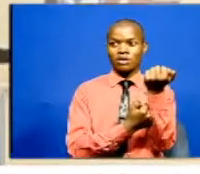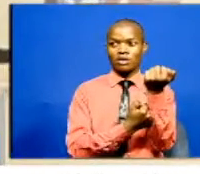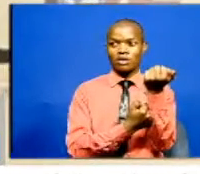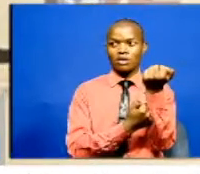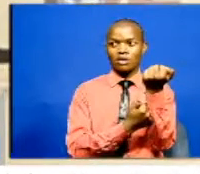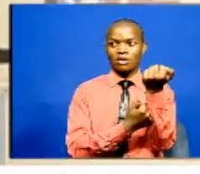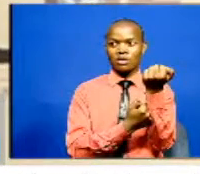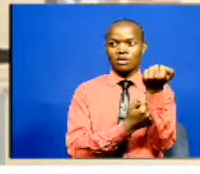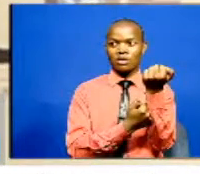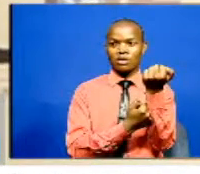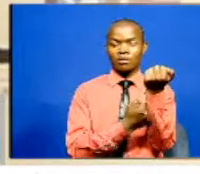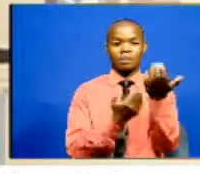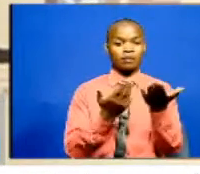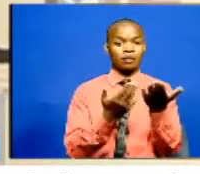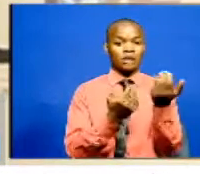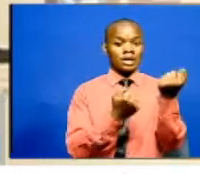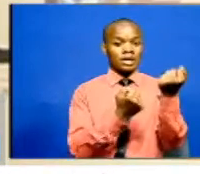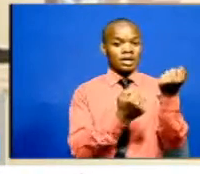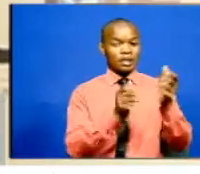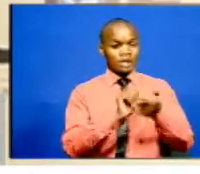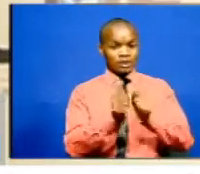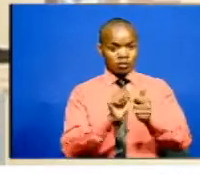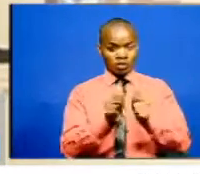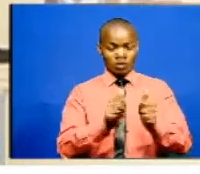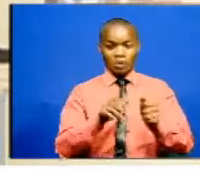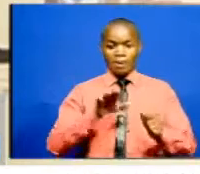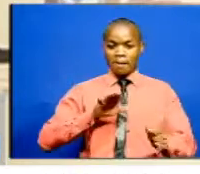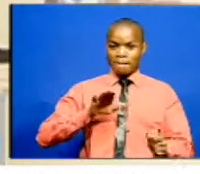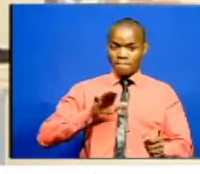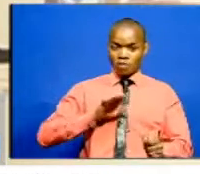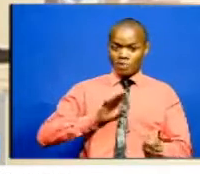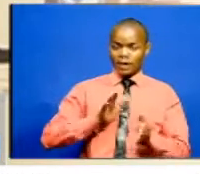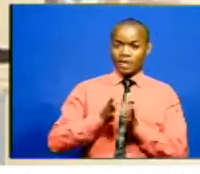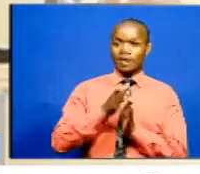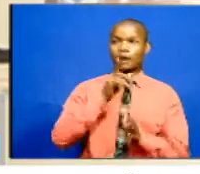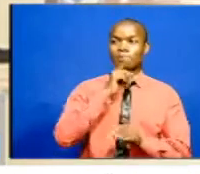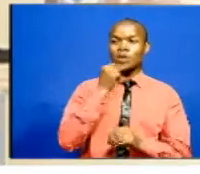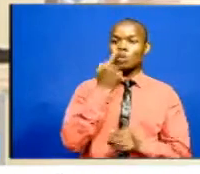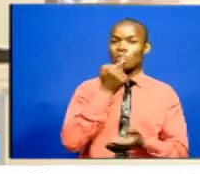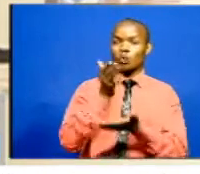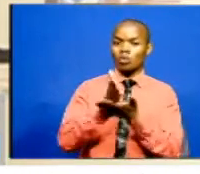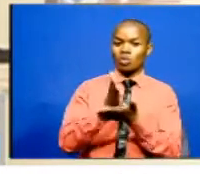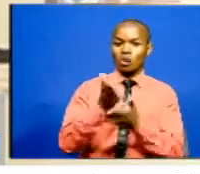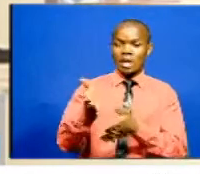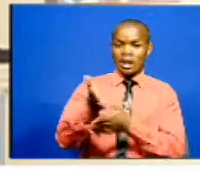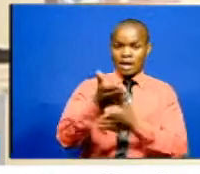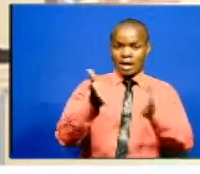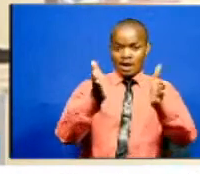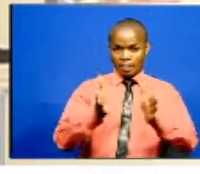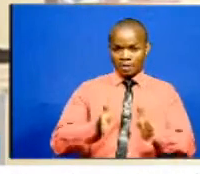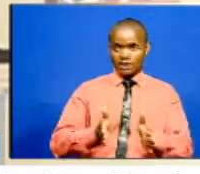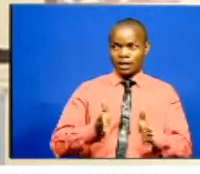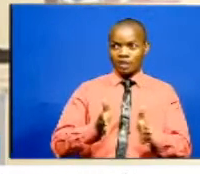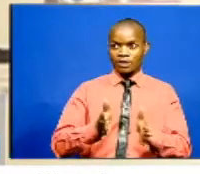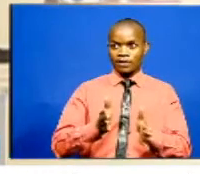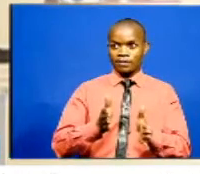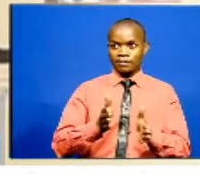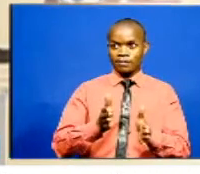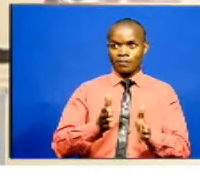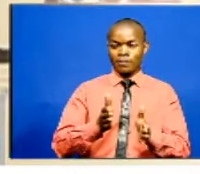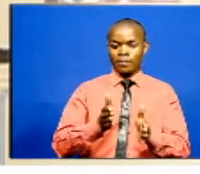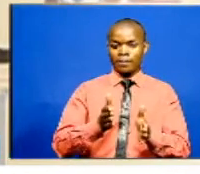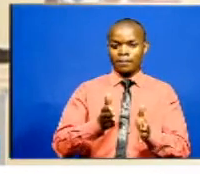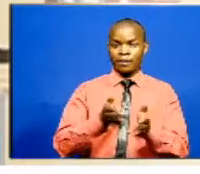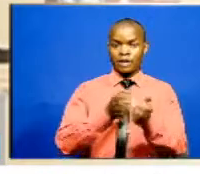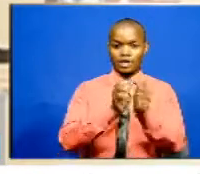into our sportsmen and women, who are the tremendous ambassadors of this great